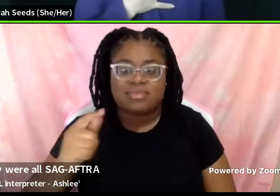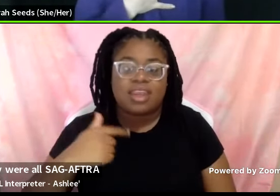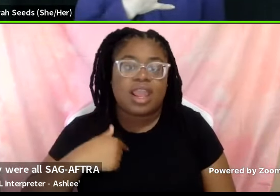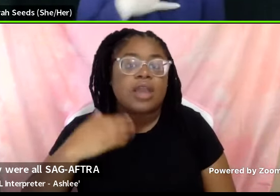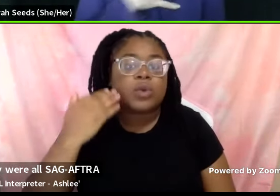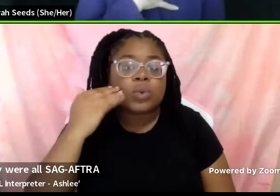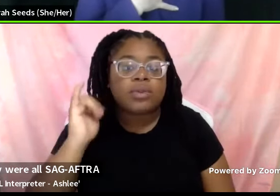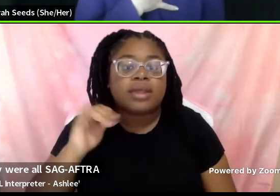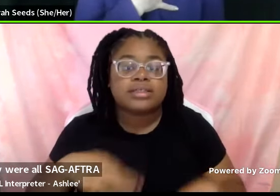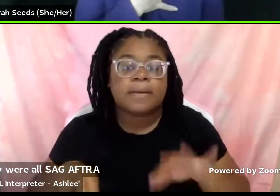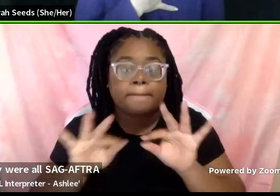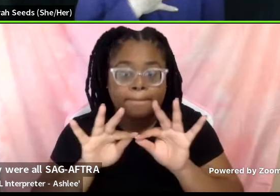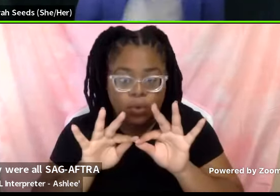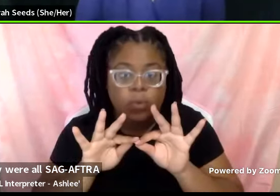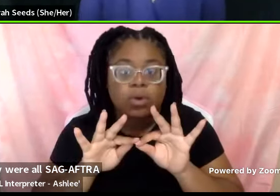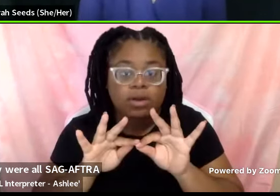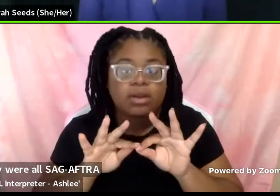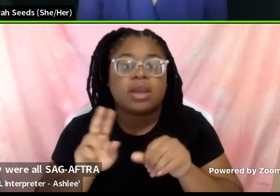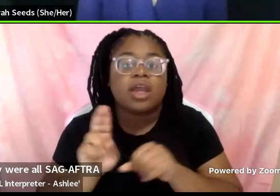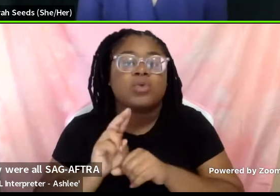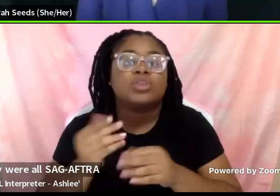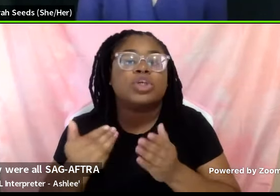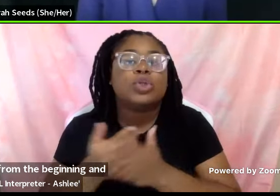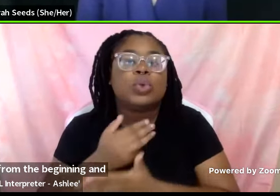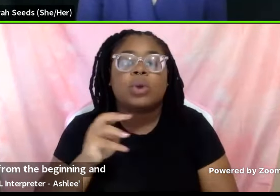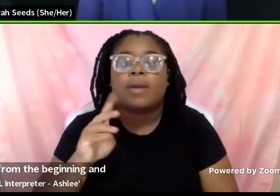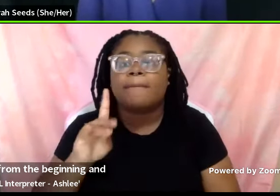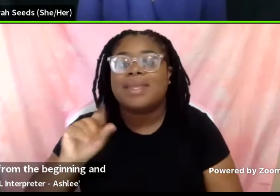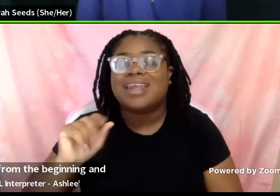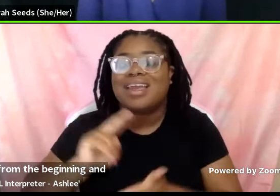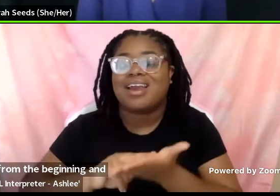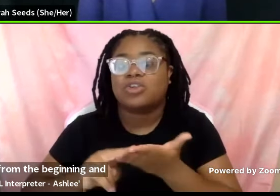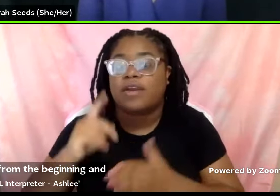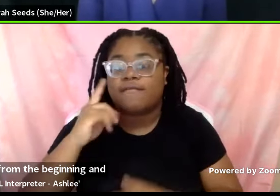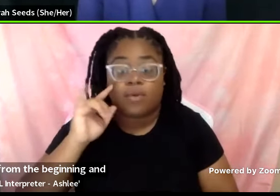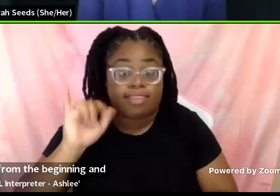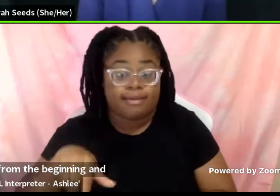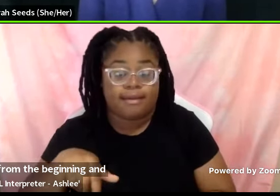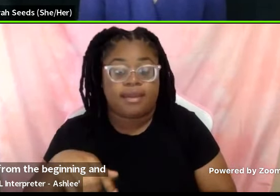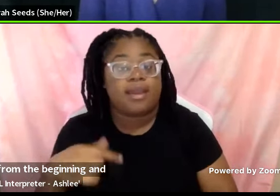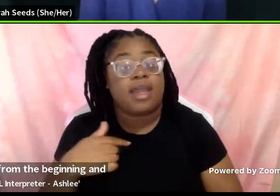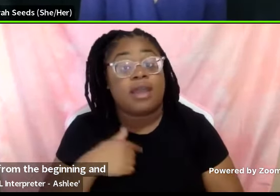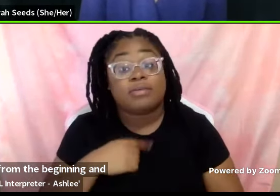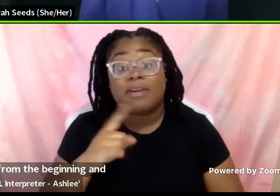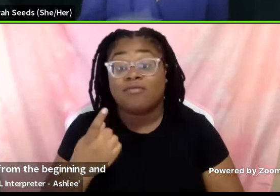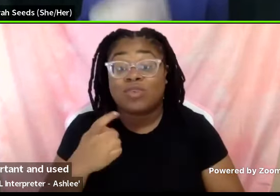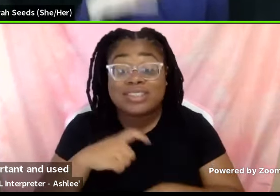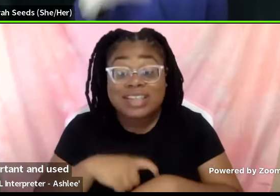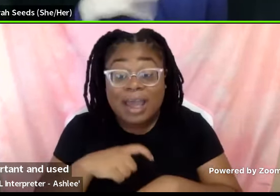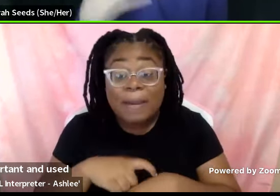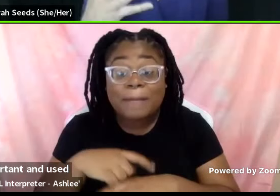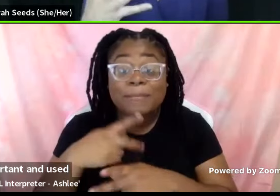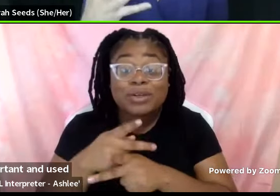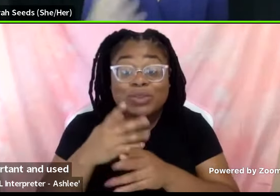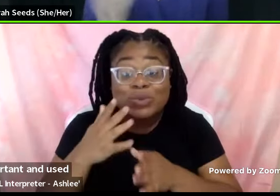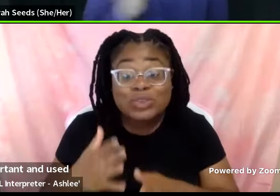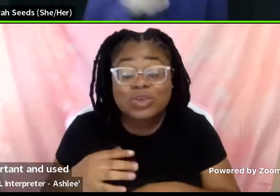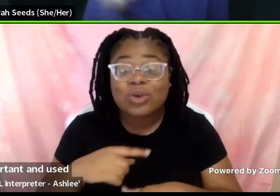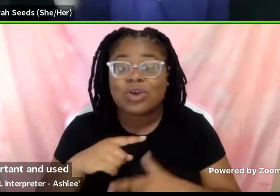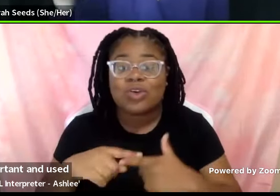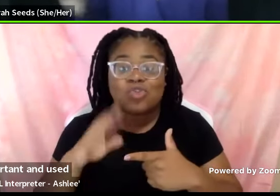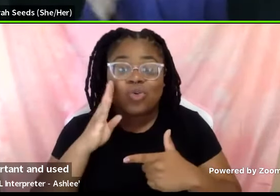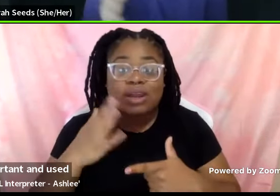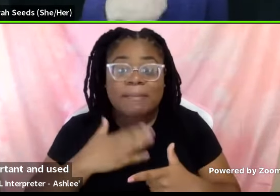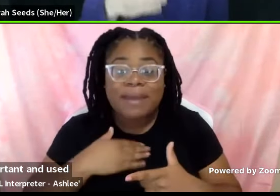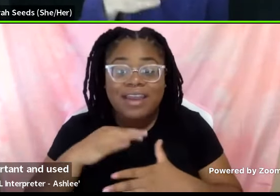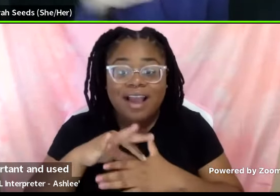was important. I used the new media contract for that one. And it was my first time being a signatory producer and creating my own content. Since